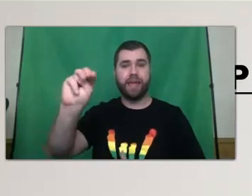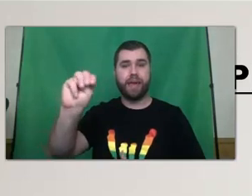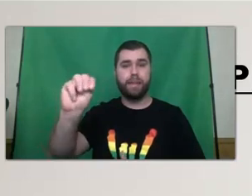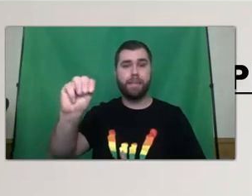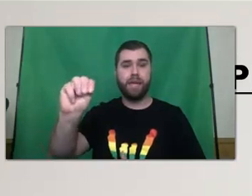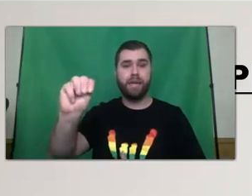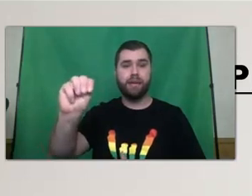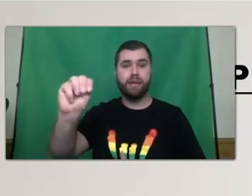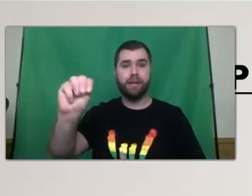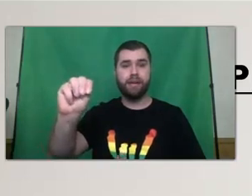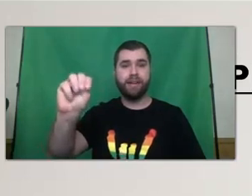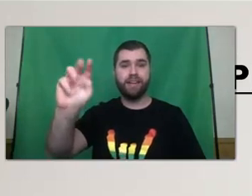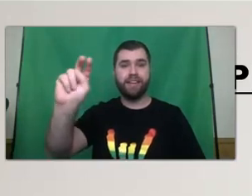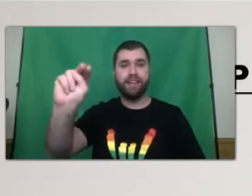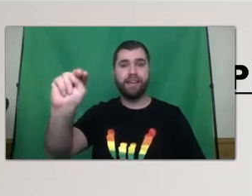M,